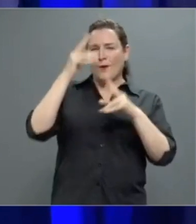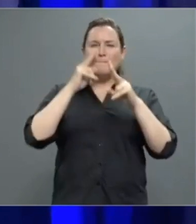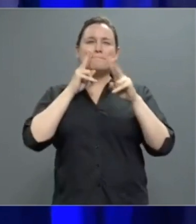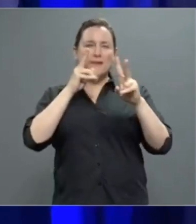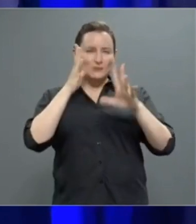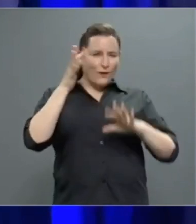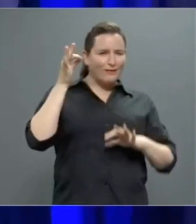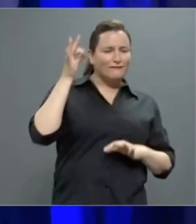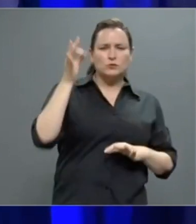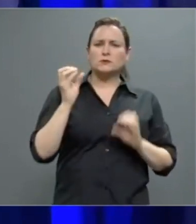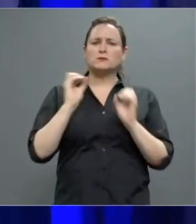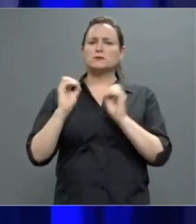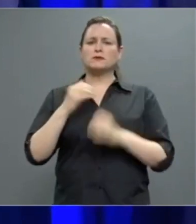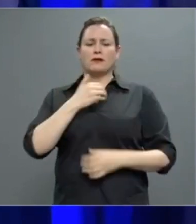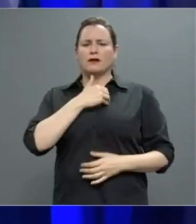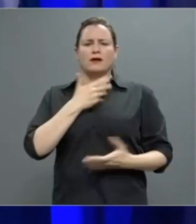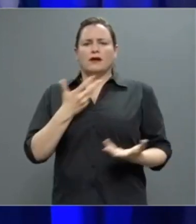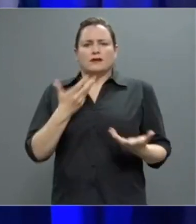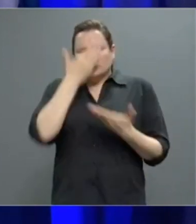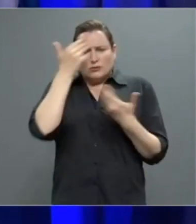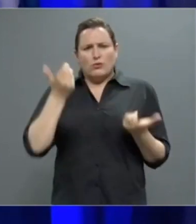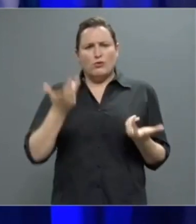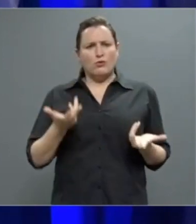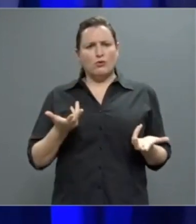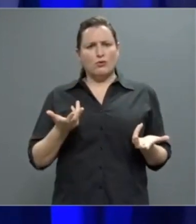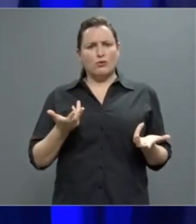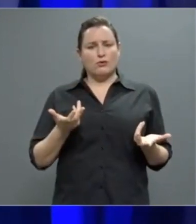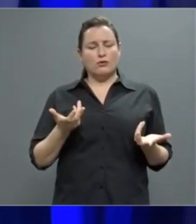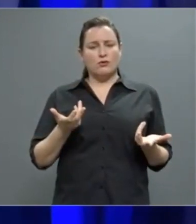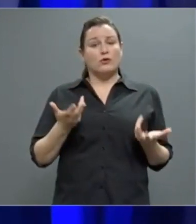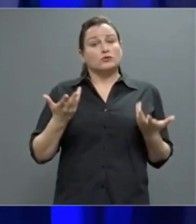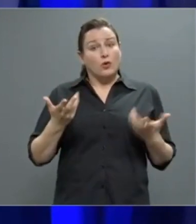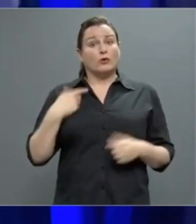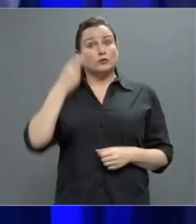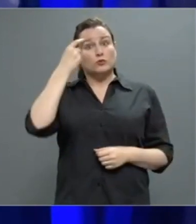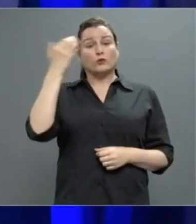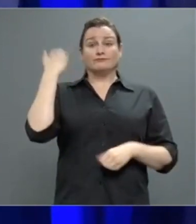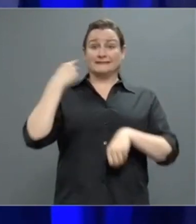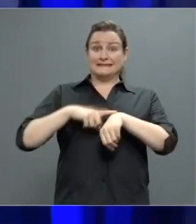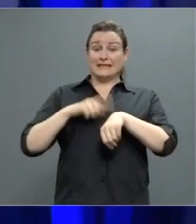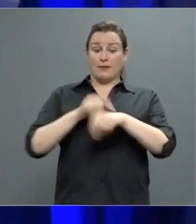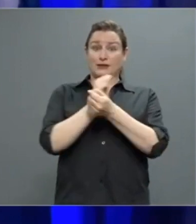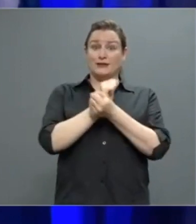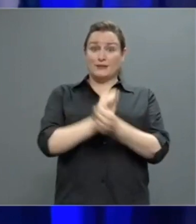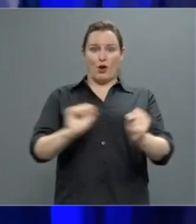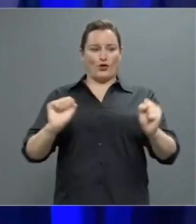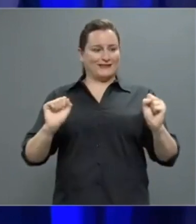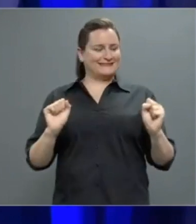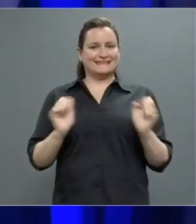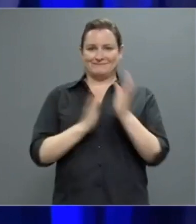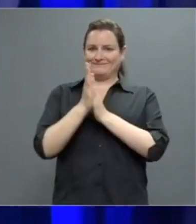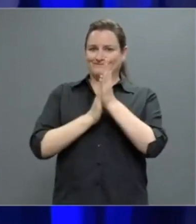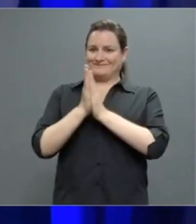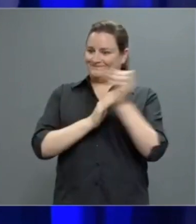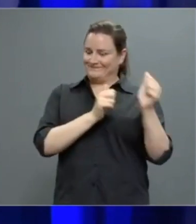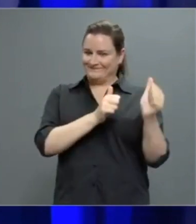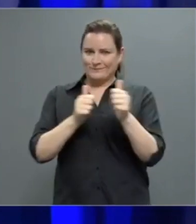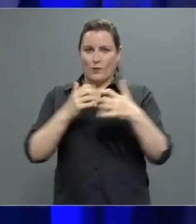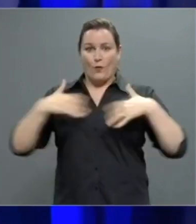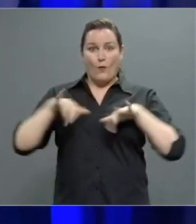thought that democracy would put them in charge, that the people would govern. All power to the people was the rallying